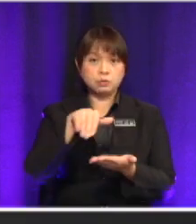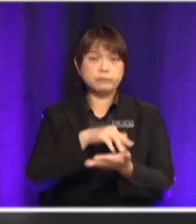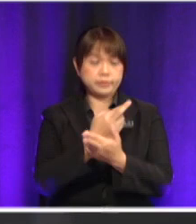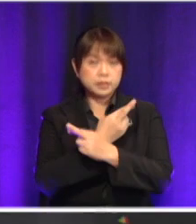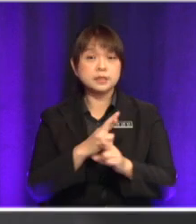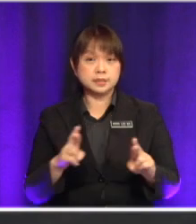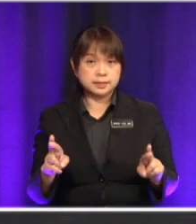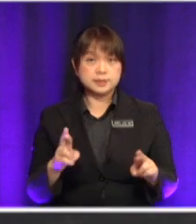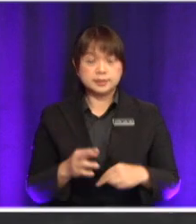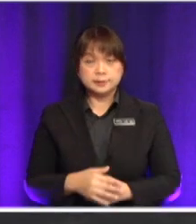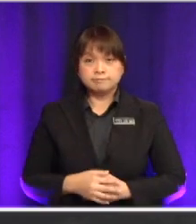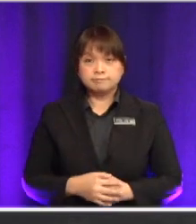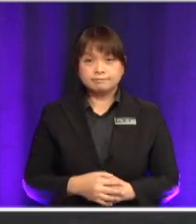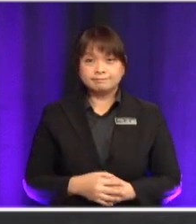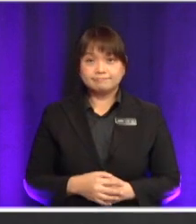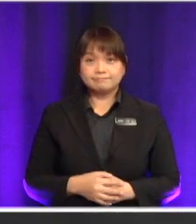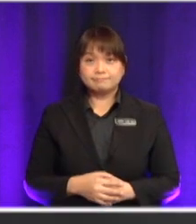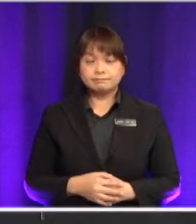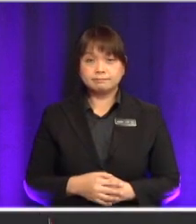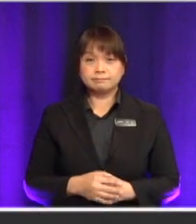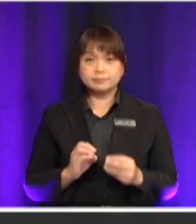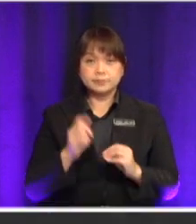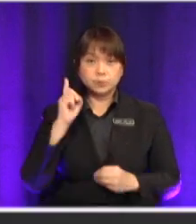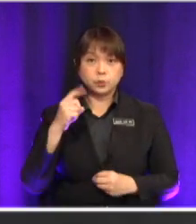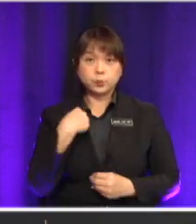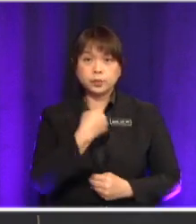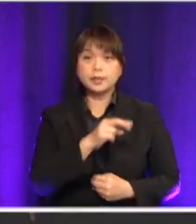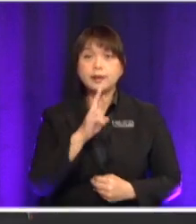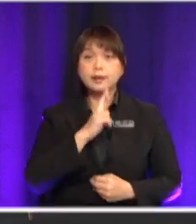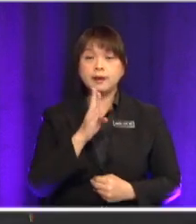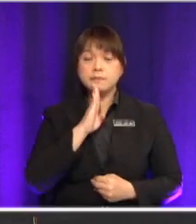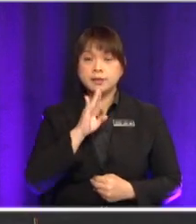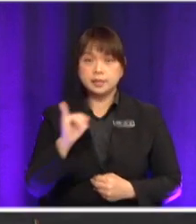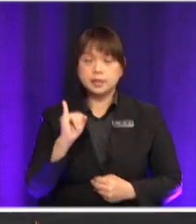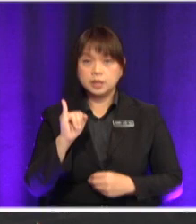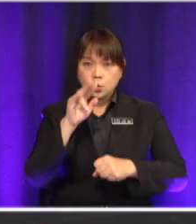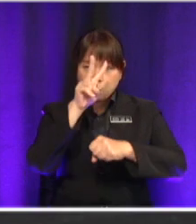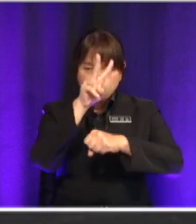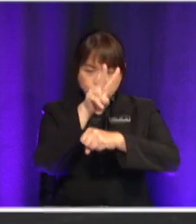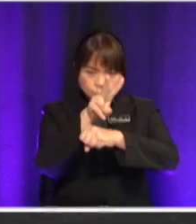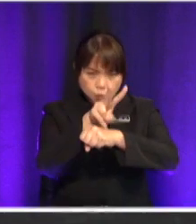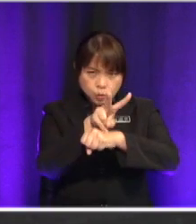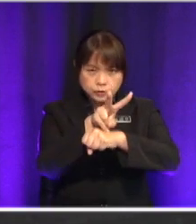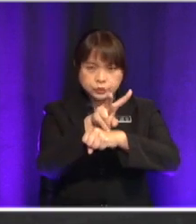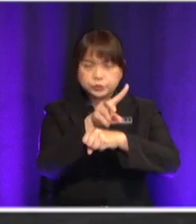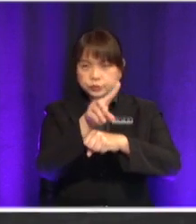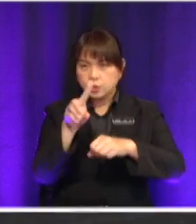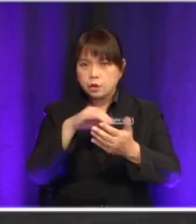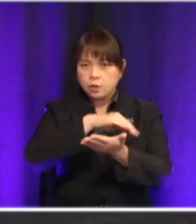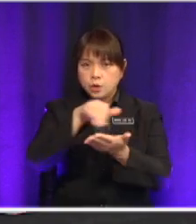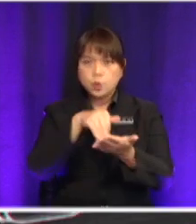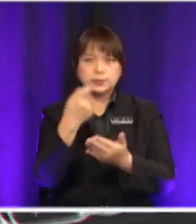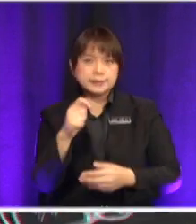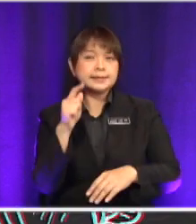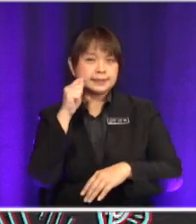right. All right, so number 1, we are being watched all the time. Everybody in a chorus, I want to hear true